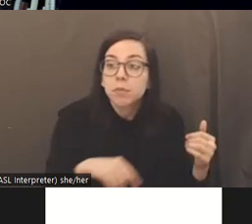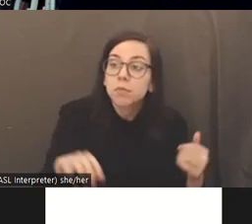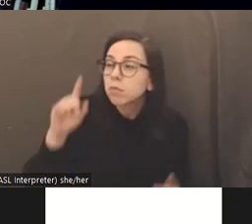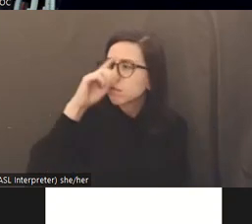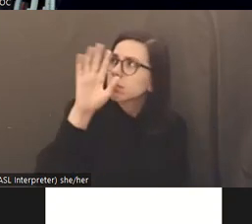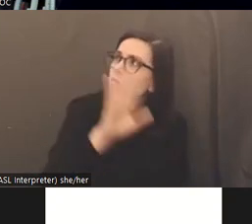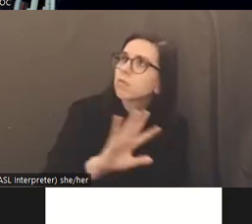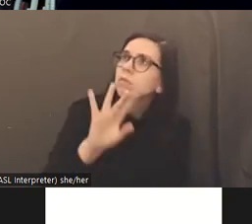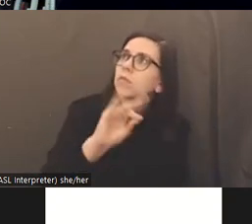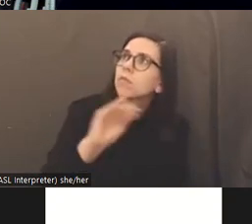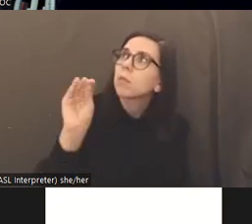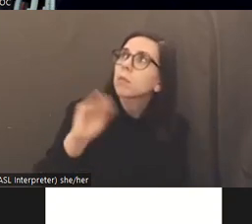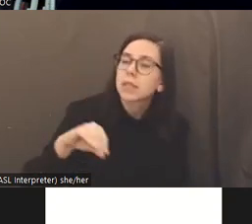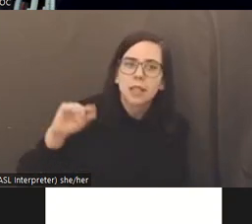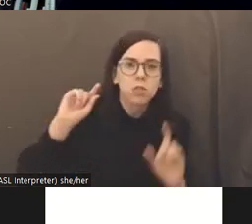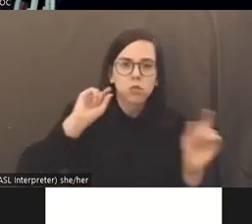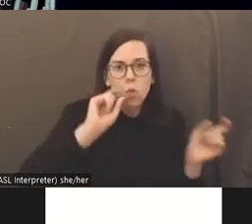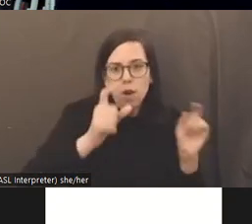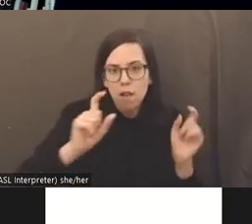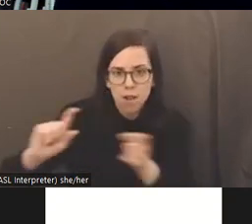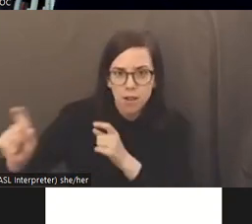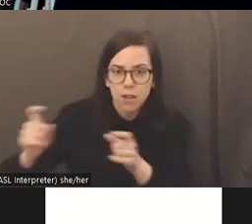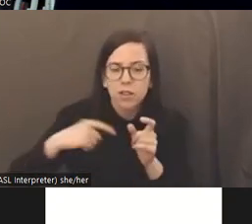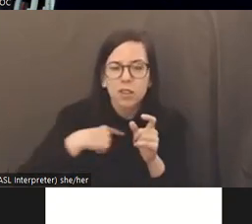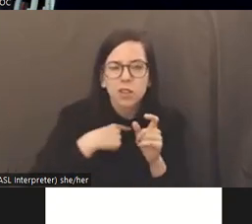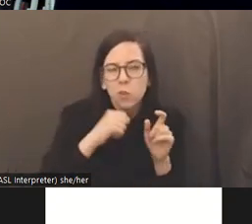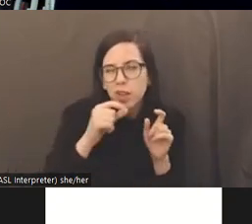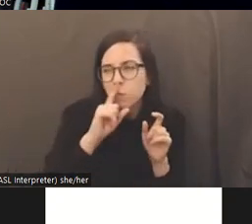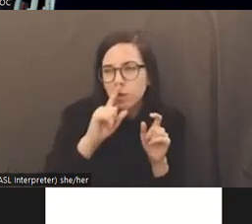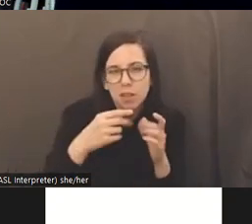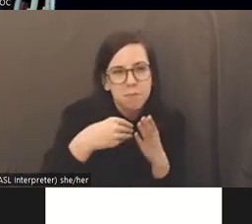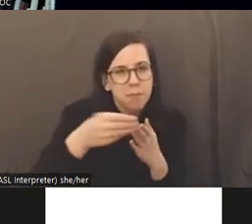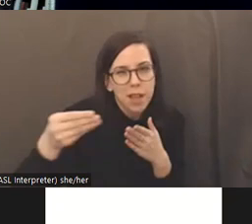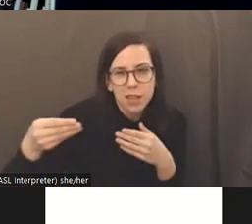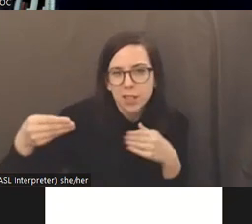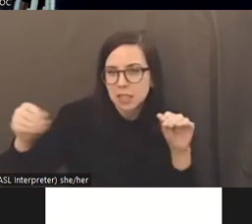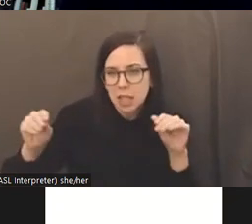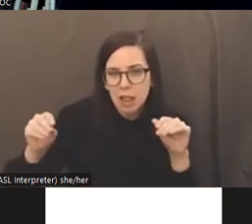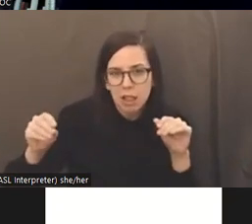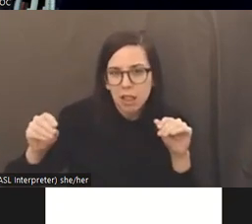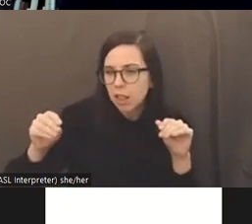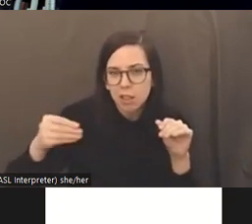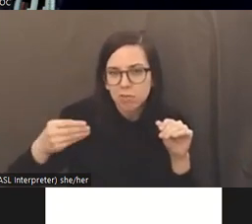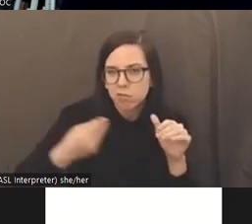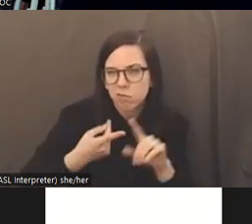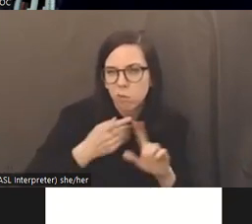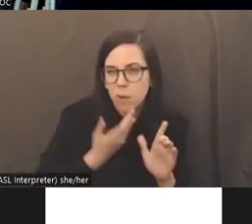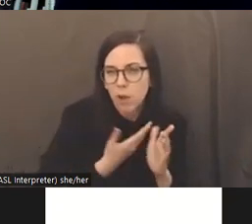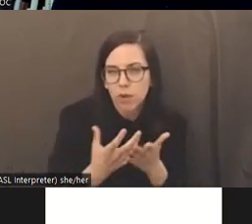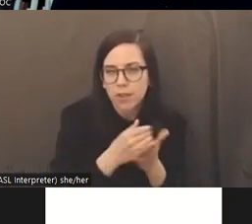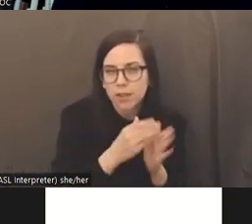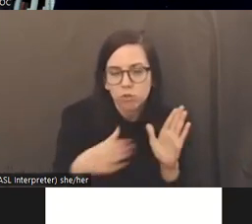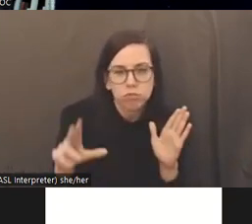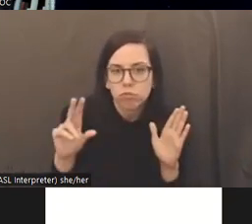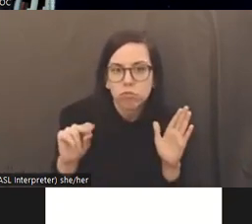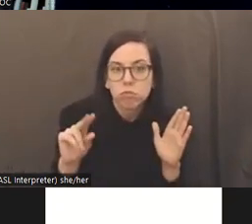of them, are donated items. So we don't necessarily buy or sell stuff that's in our collection. Rather, there are